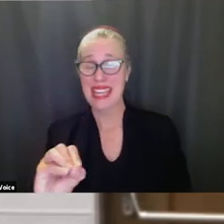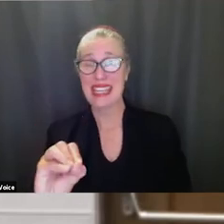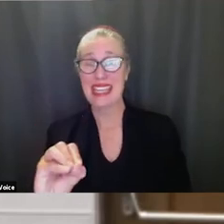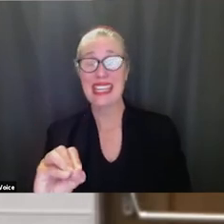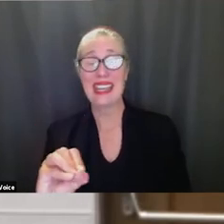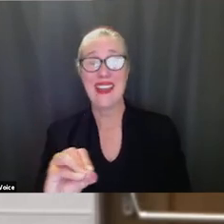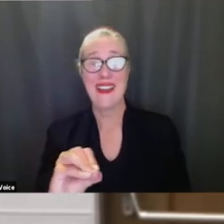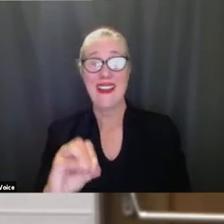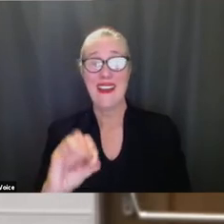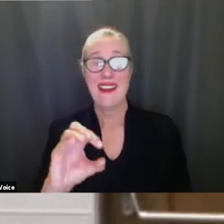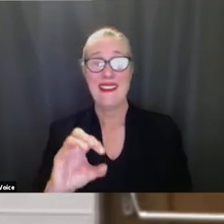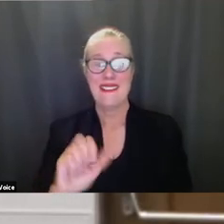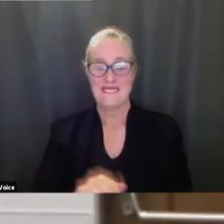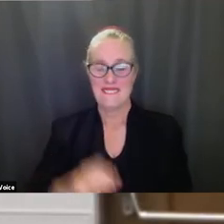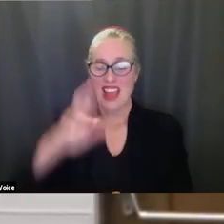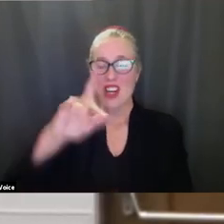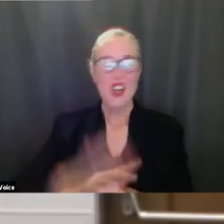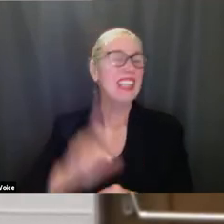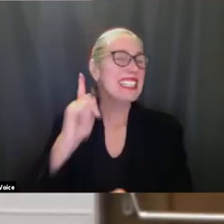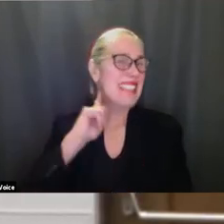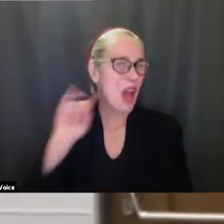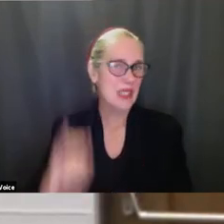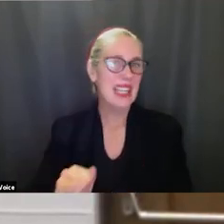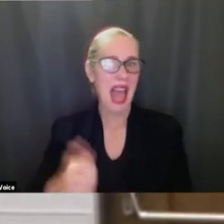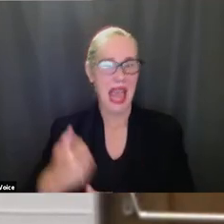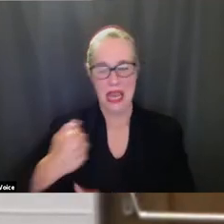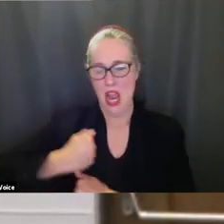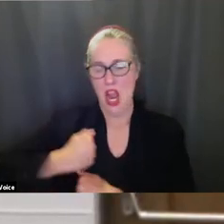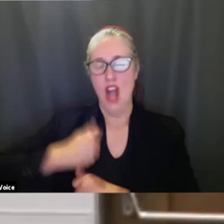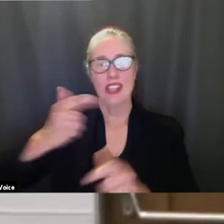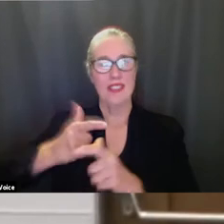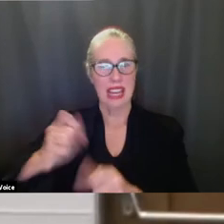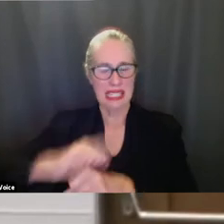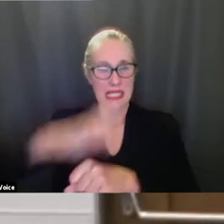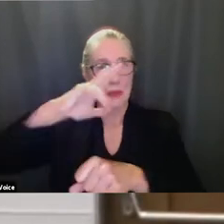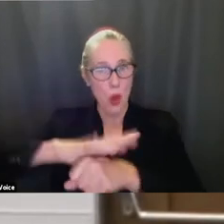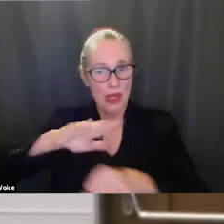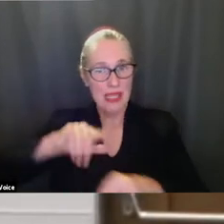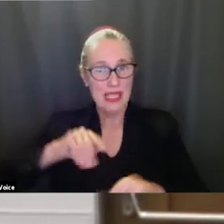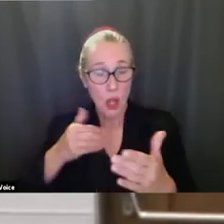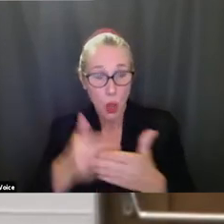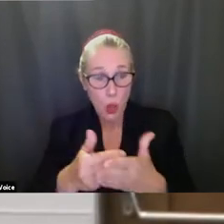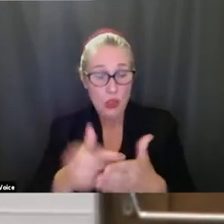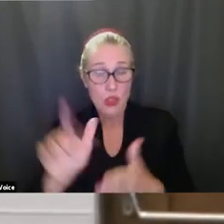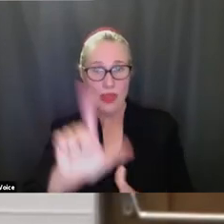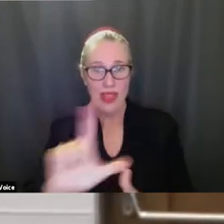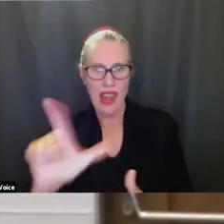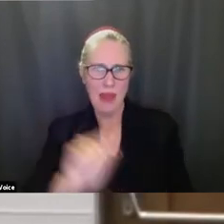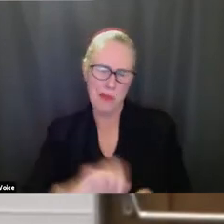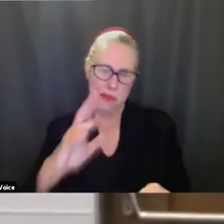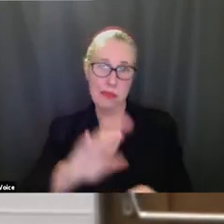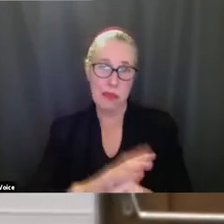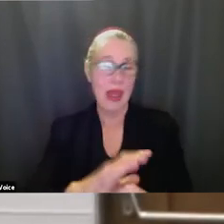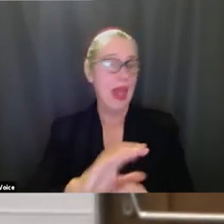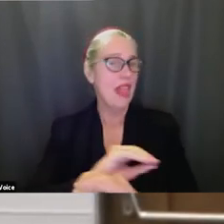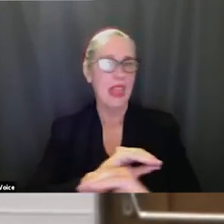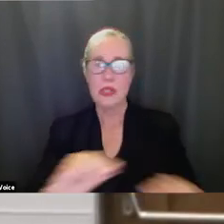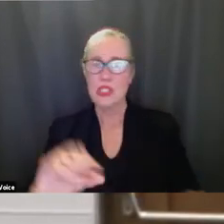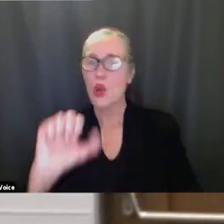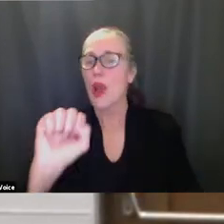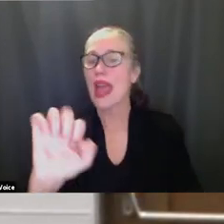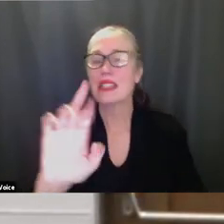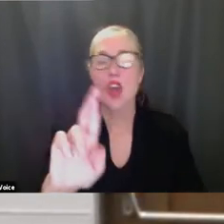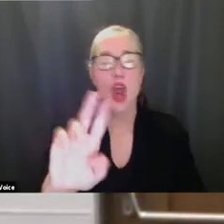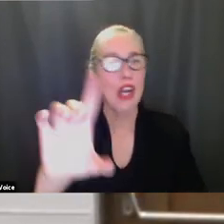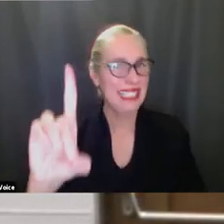which simulates artillery fire was exploded near the library there was no srd on campus at